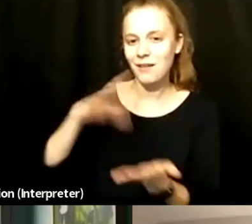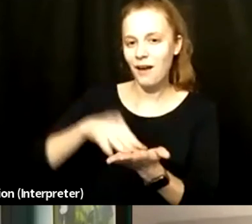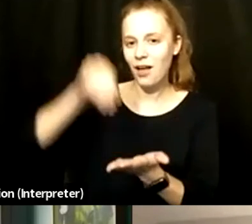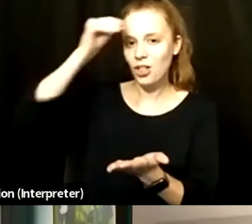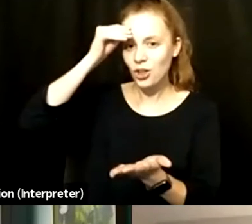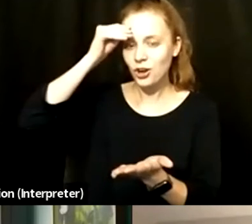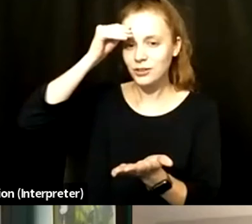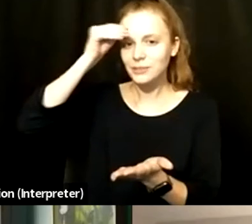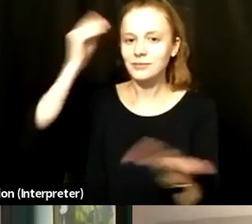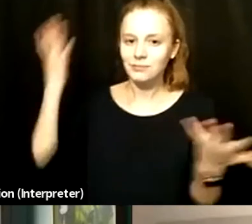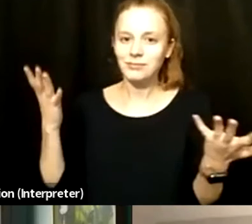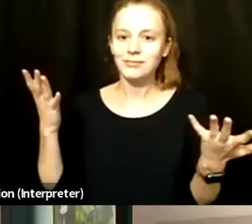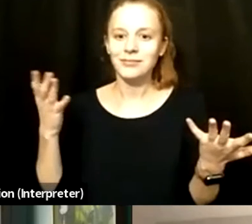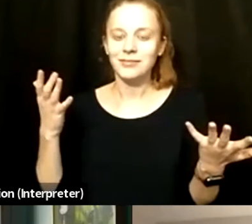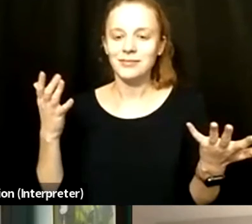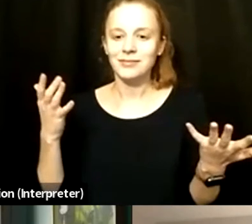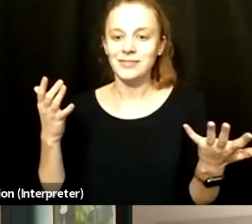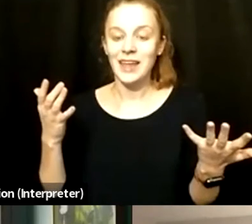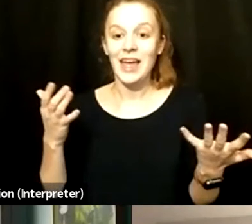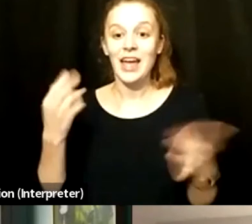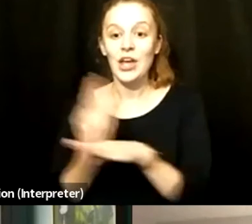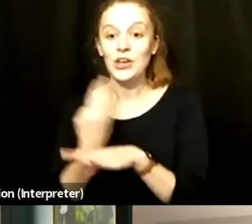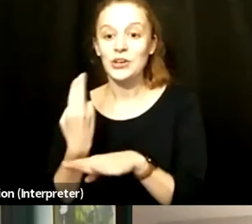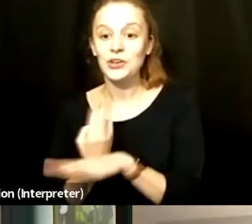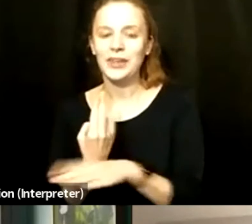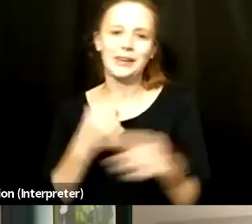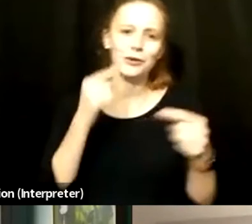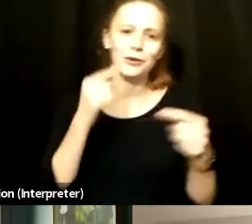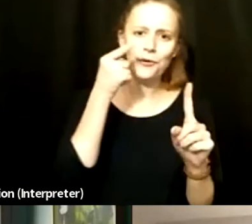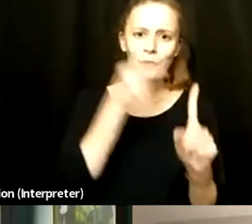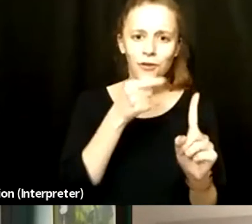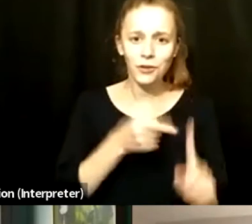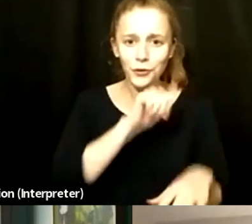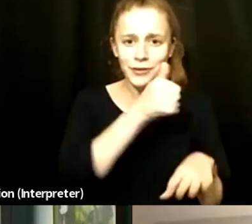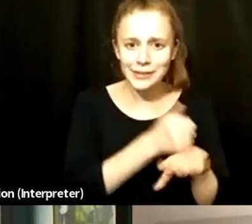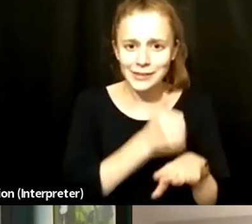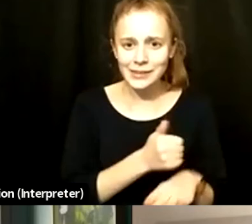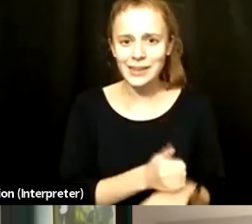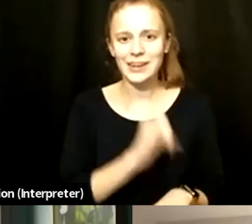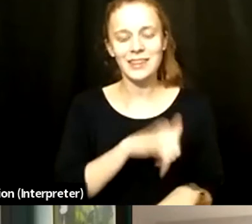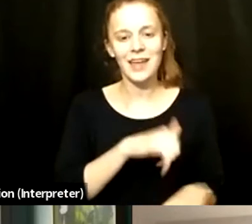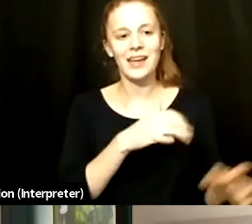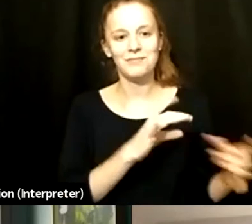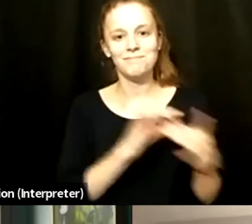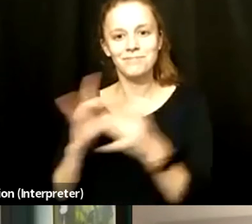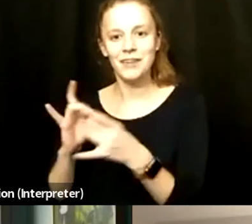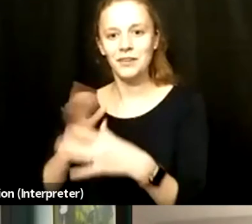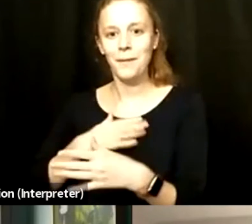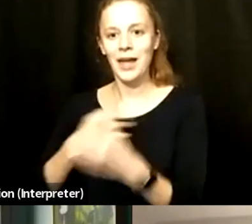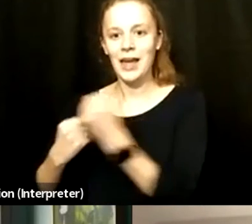etc., and utilize it in my own advocacy work, and learning how